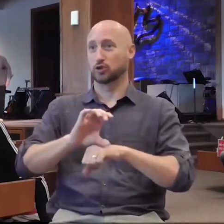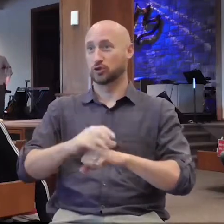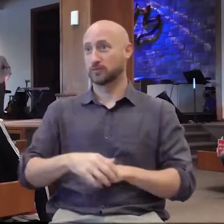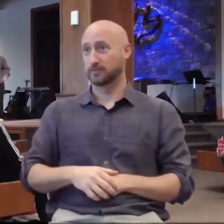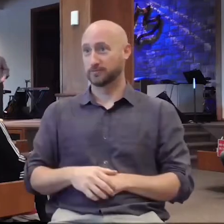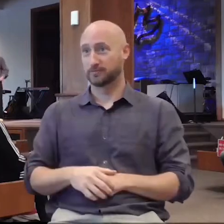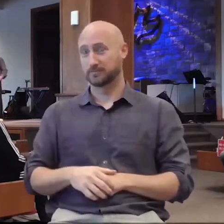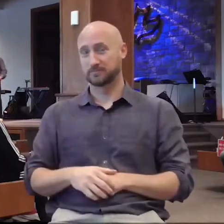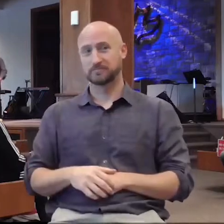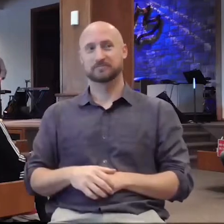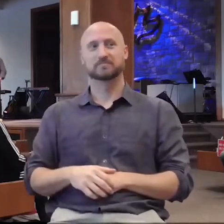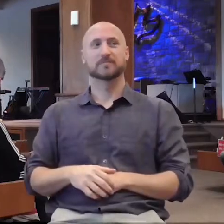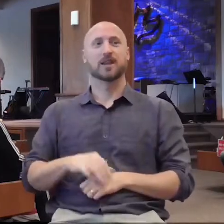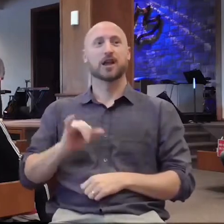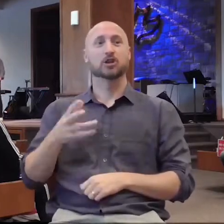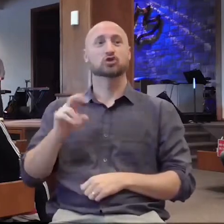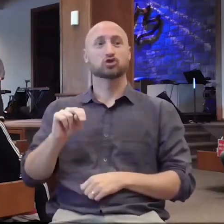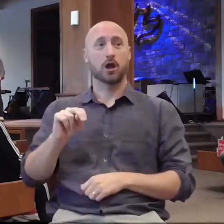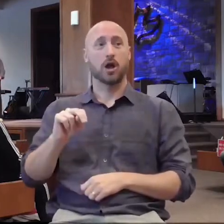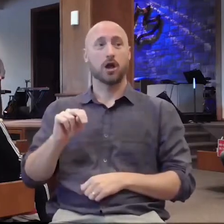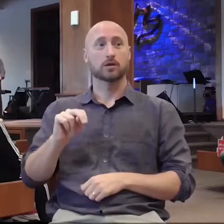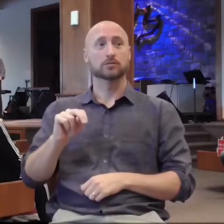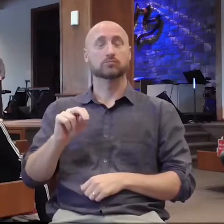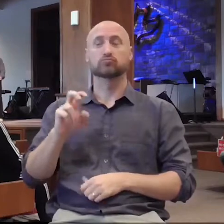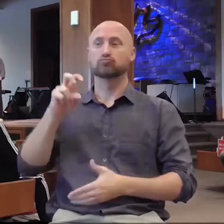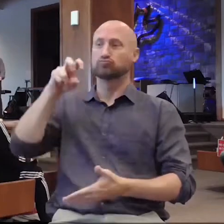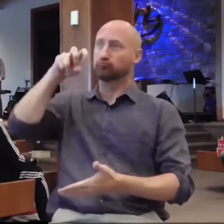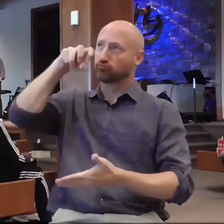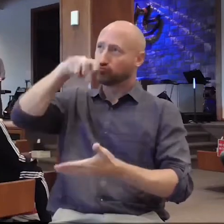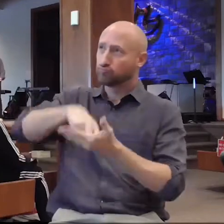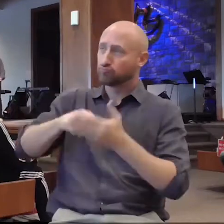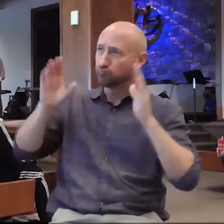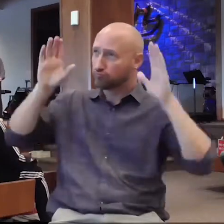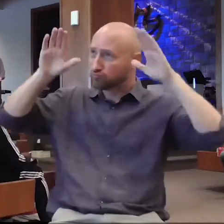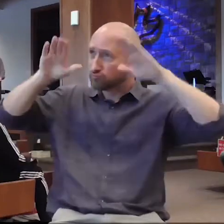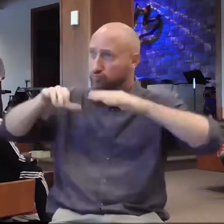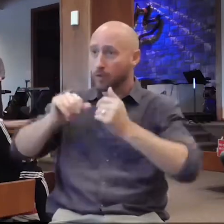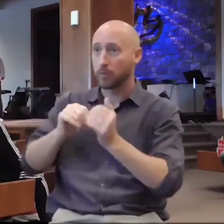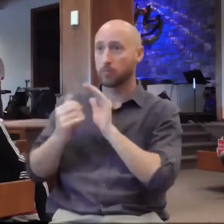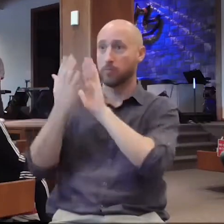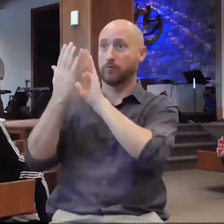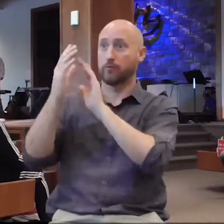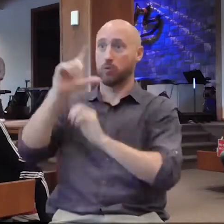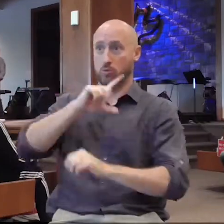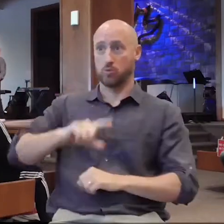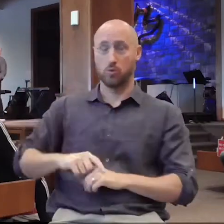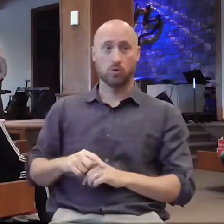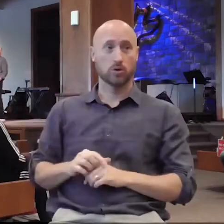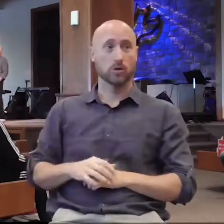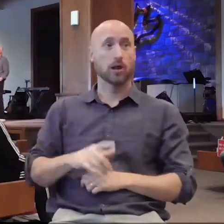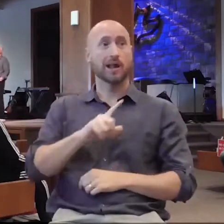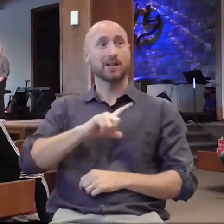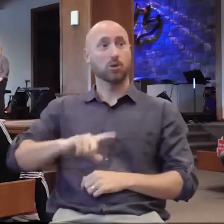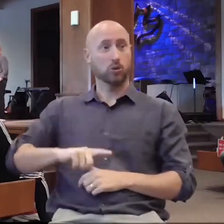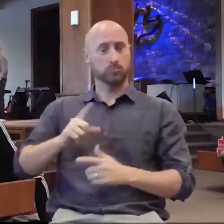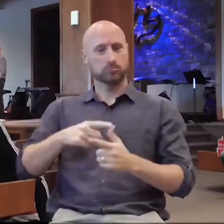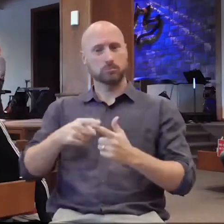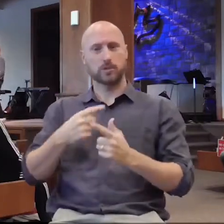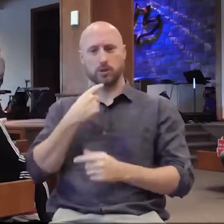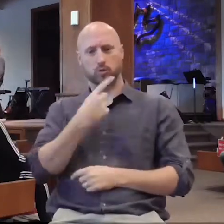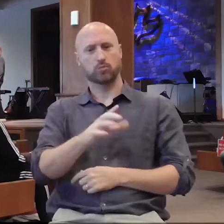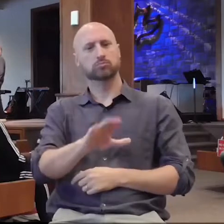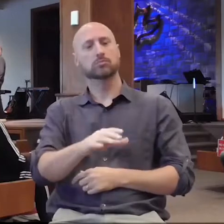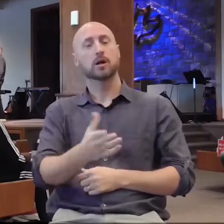John, laying on his face before the Lord, fell down before the Lord. And the Lord then told him to get